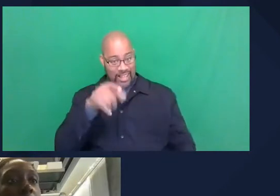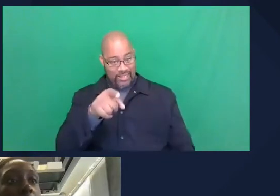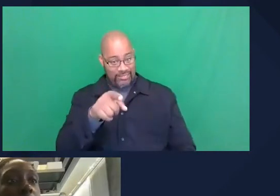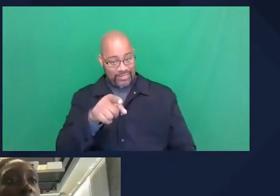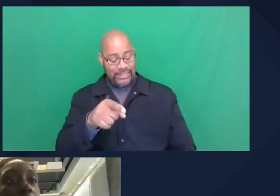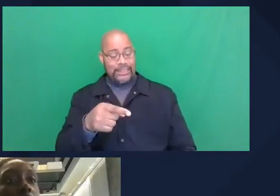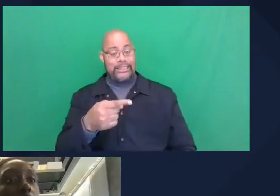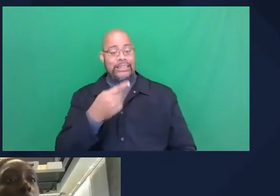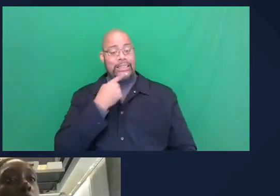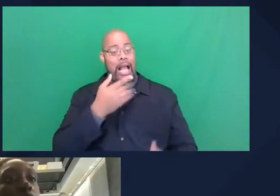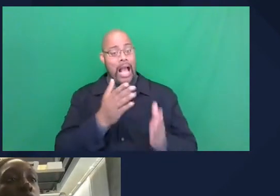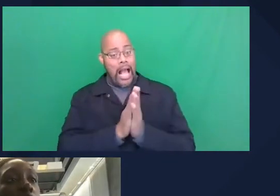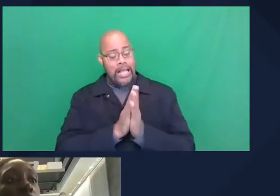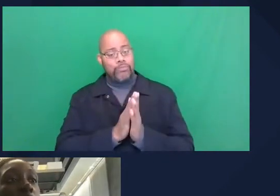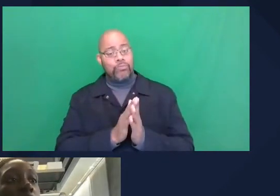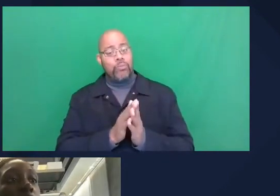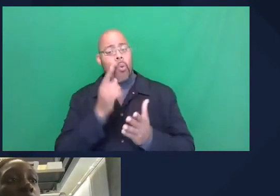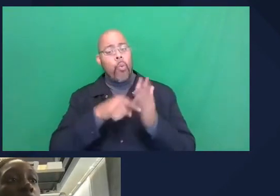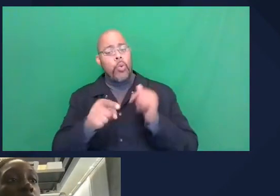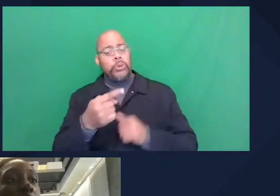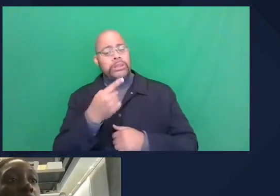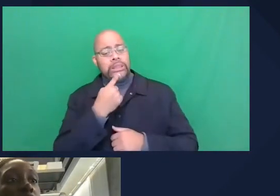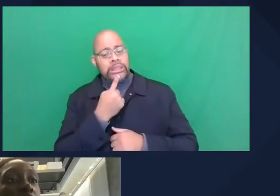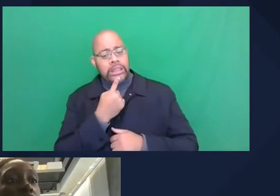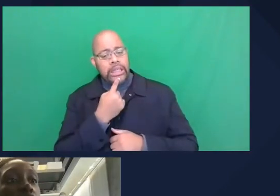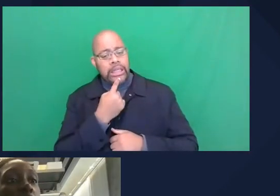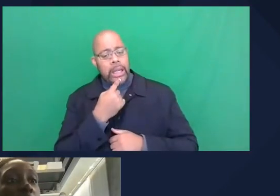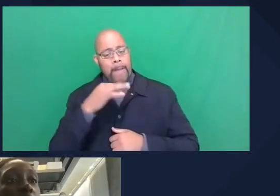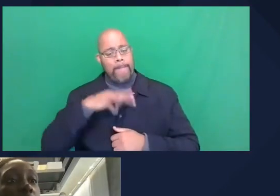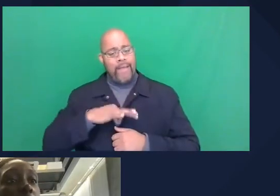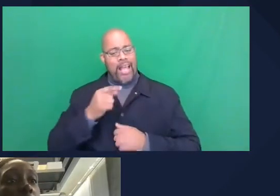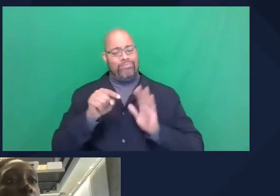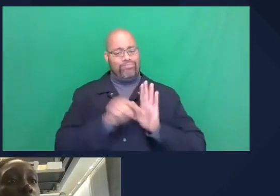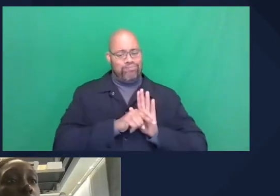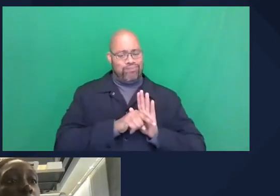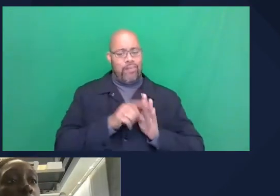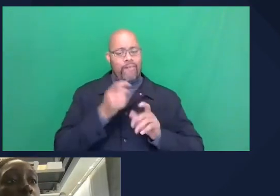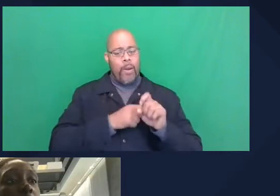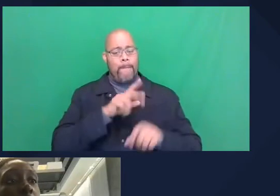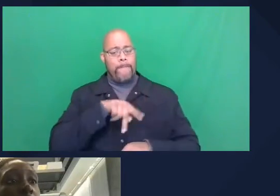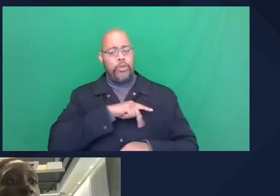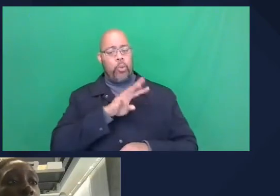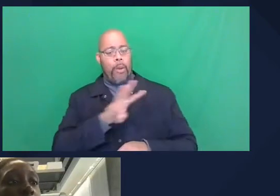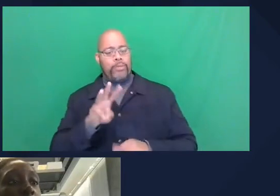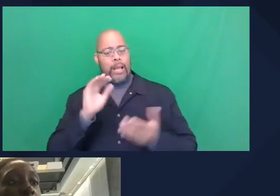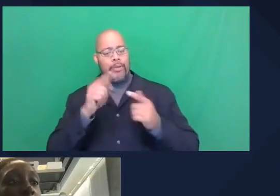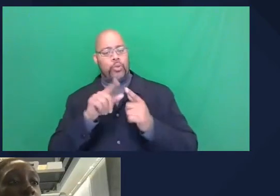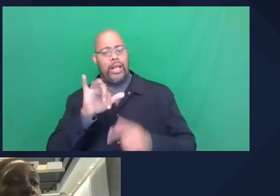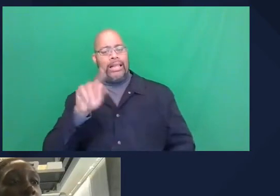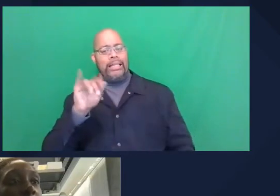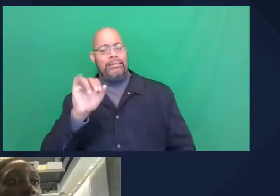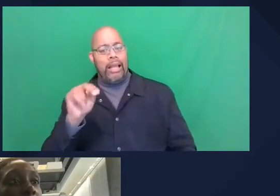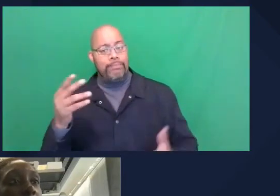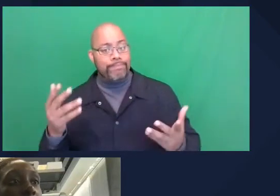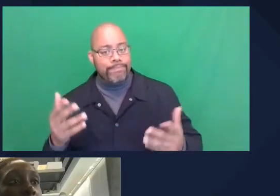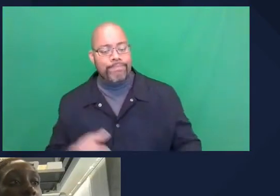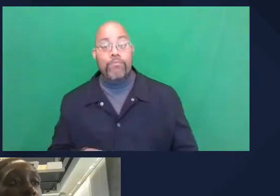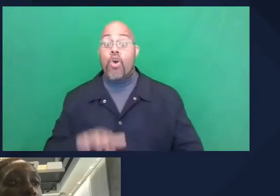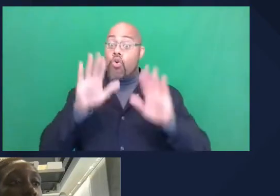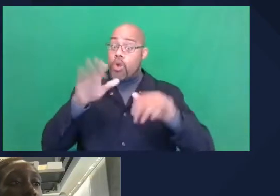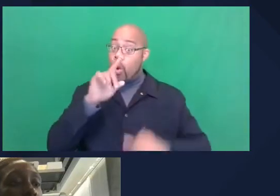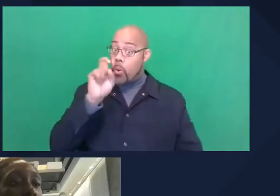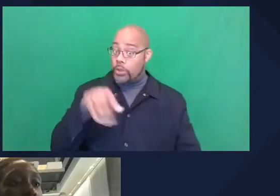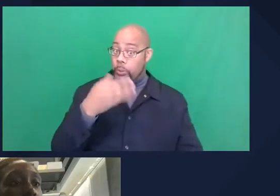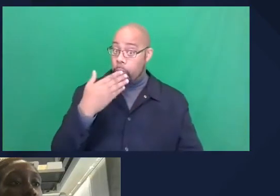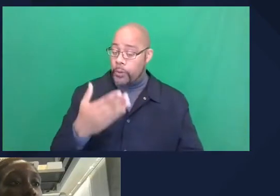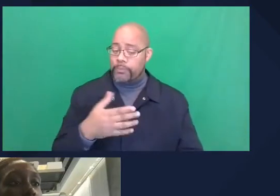So she's Yes. asking, what would you say are the benefits and drawbacks of a personal website compared to LinkedIn? Great